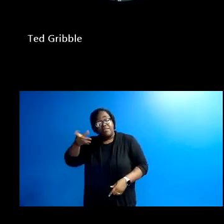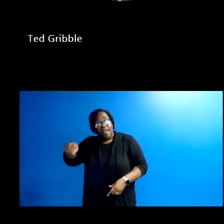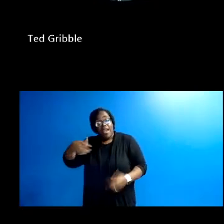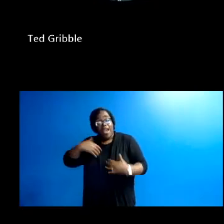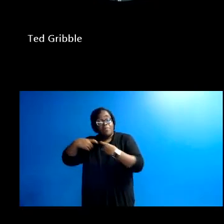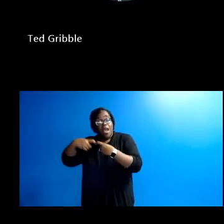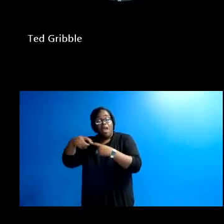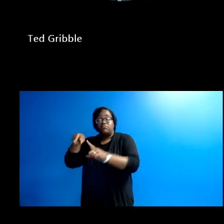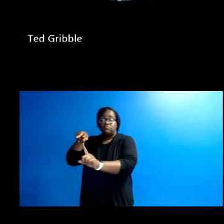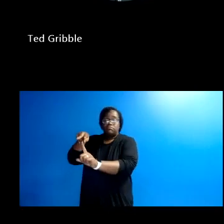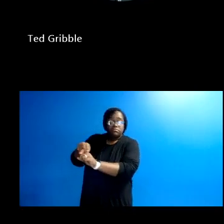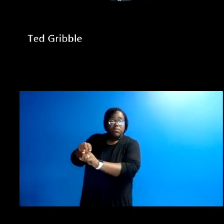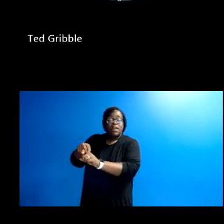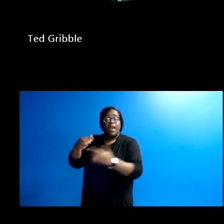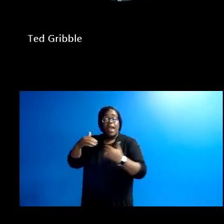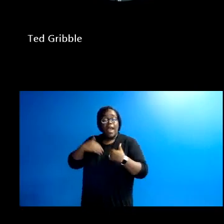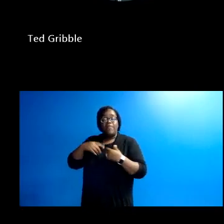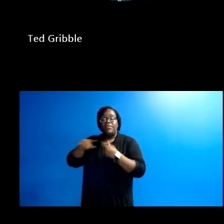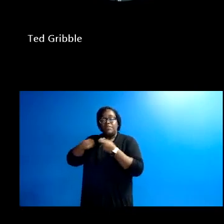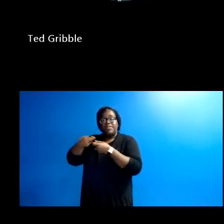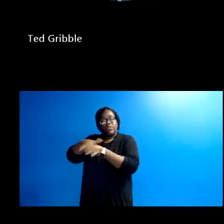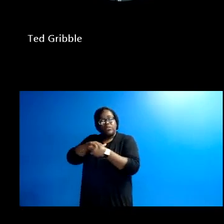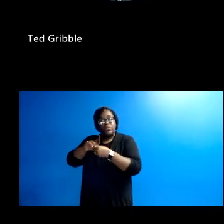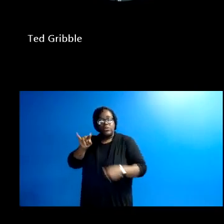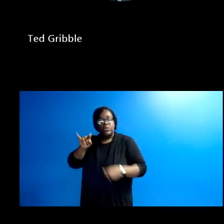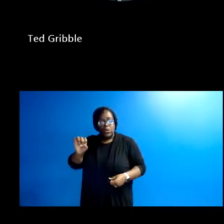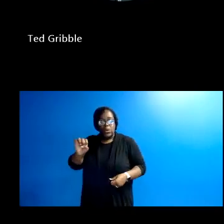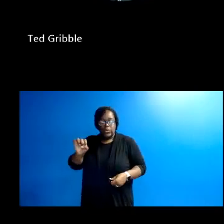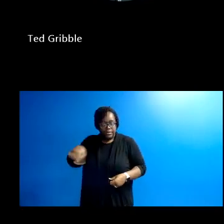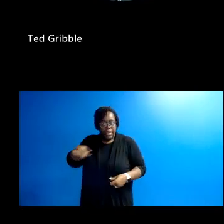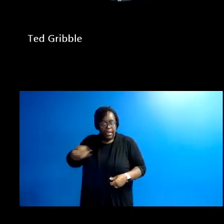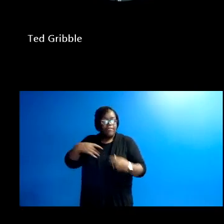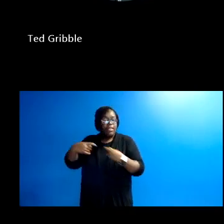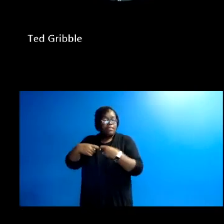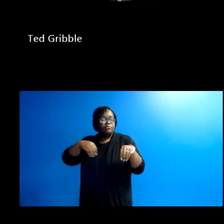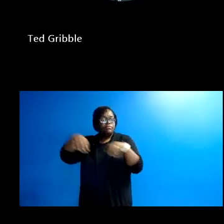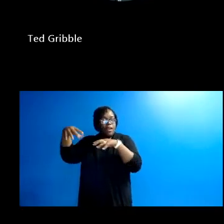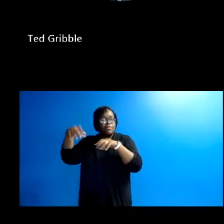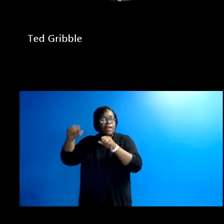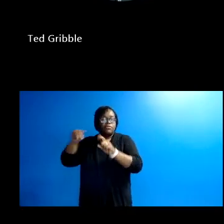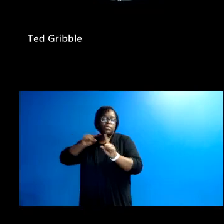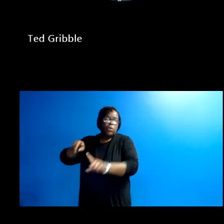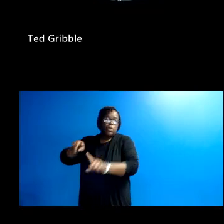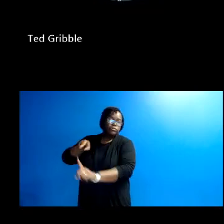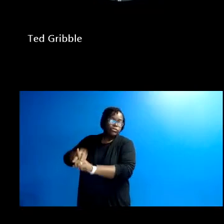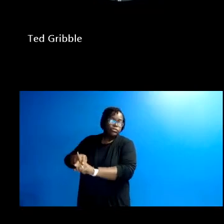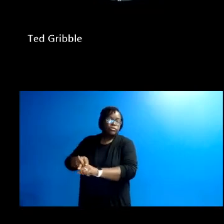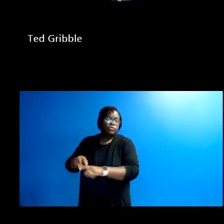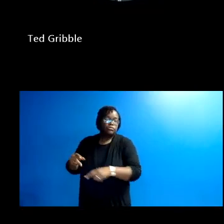certain resiliency zones where we have power, and there we have a charging station set up for you.